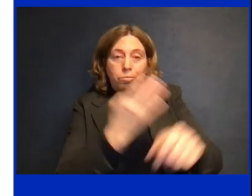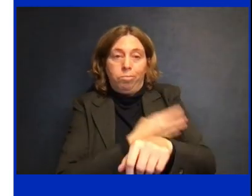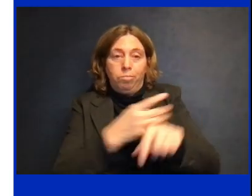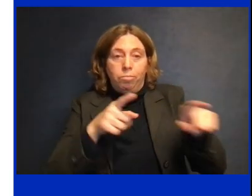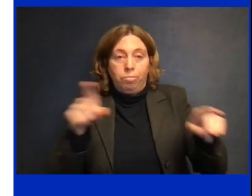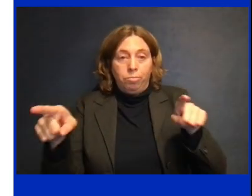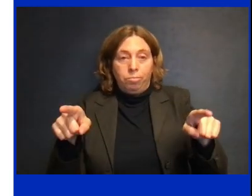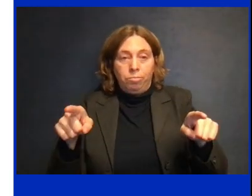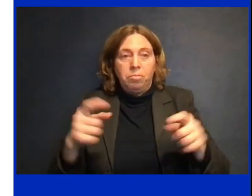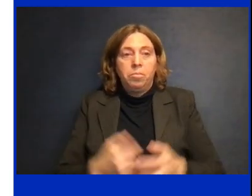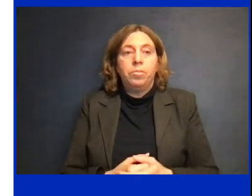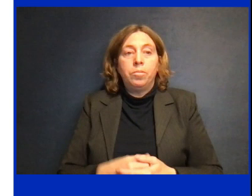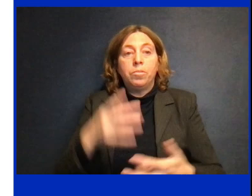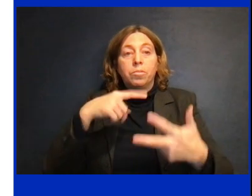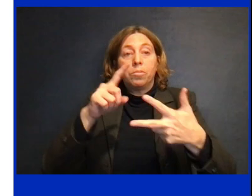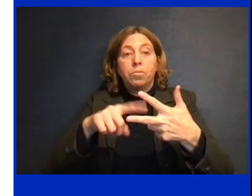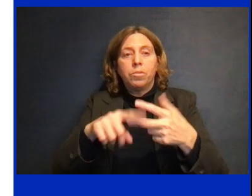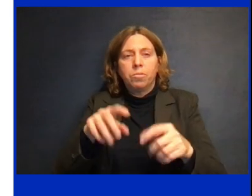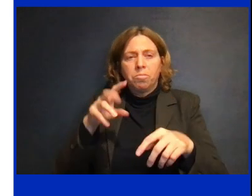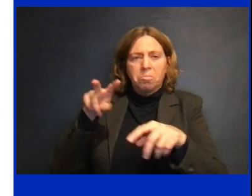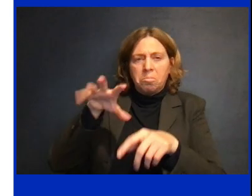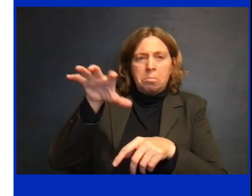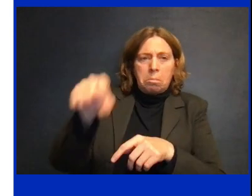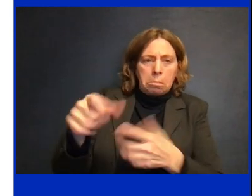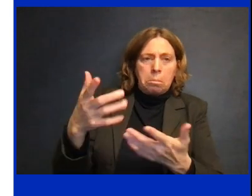Authority properties.